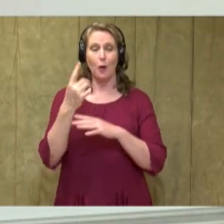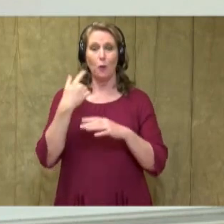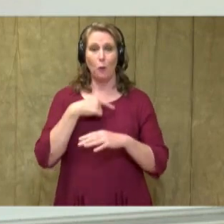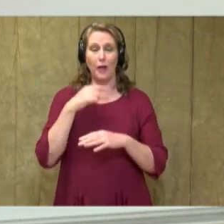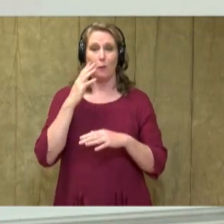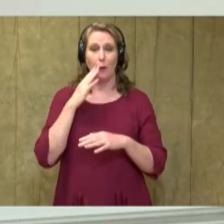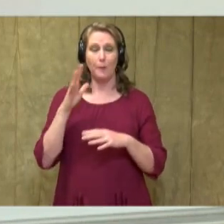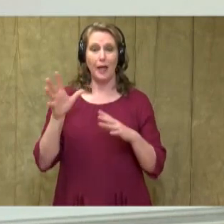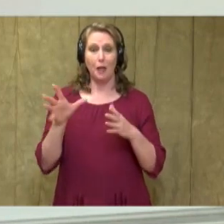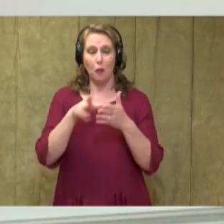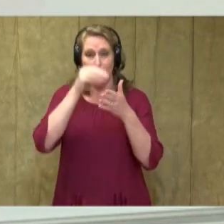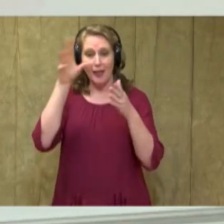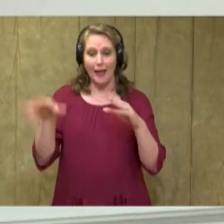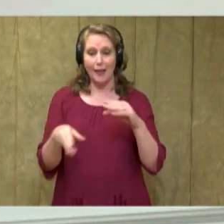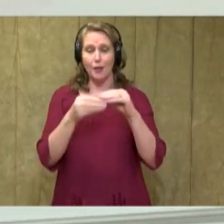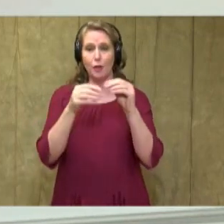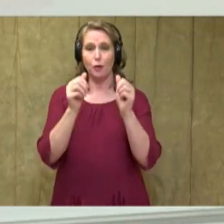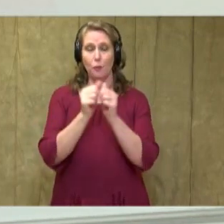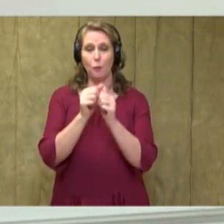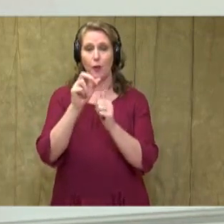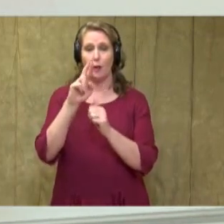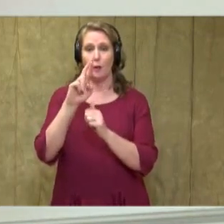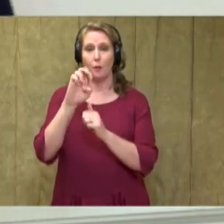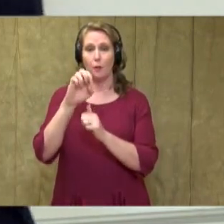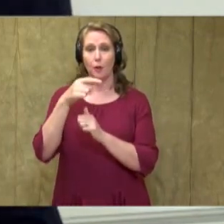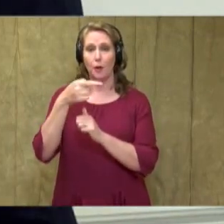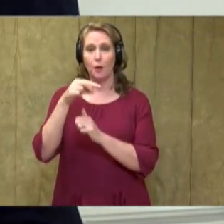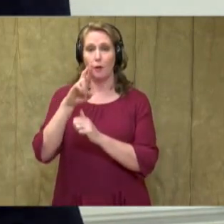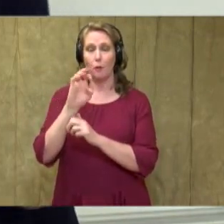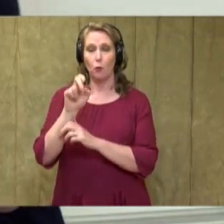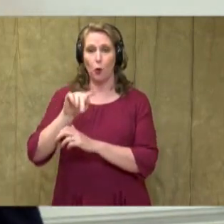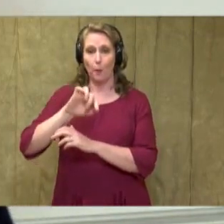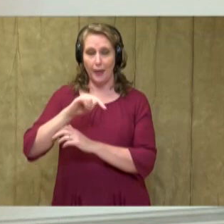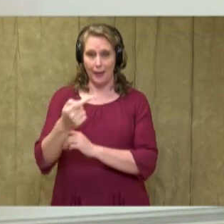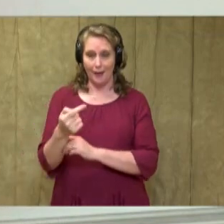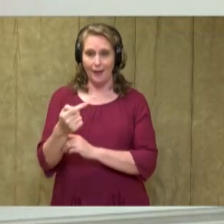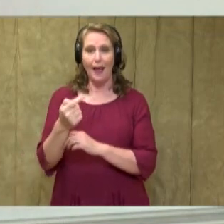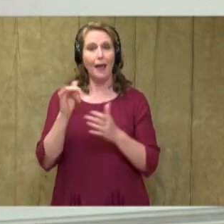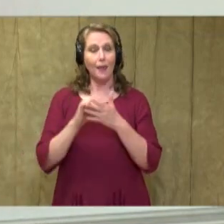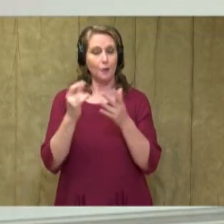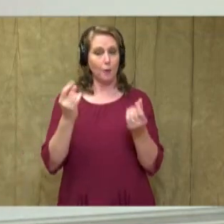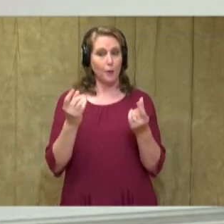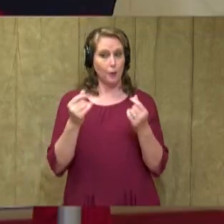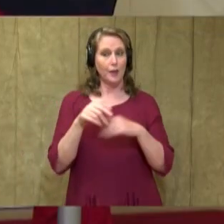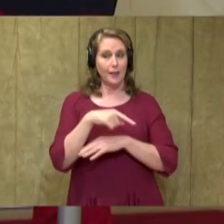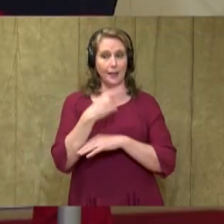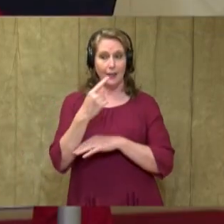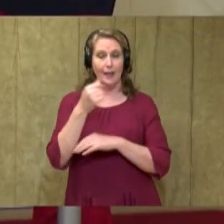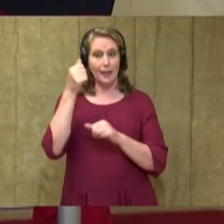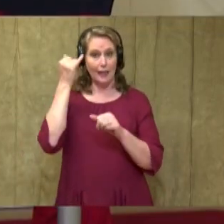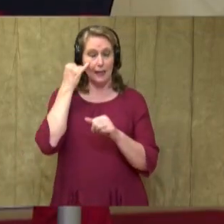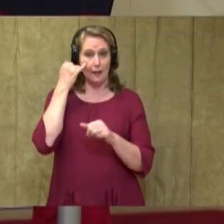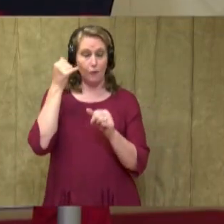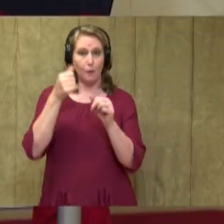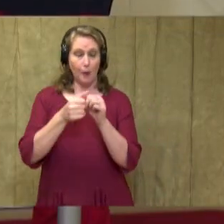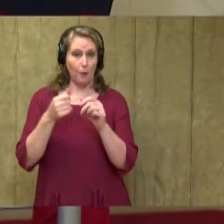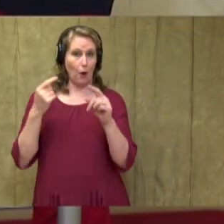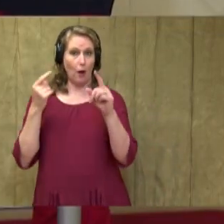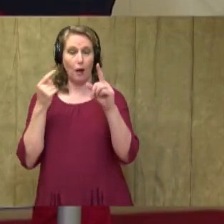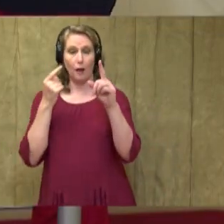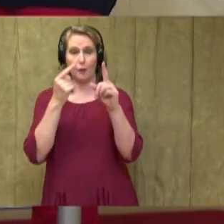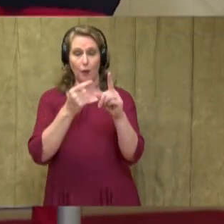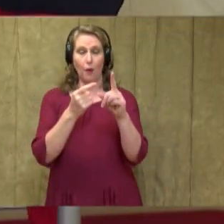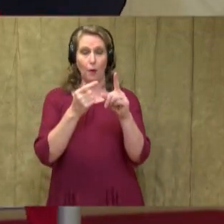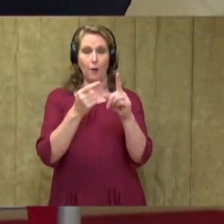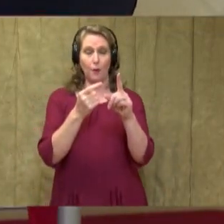with regrouping today. All right, so that is what we are going to do today. If you remember our standard from the